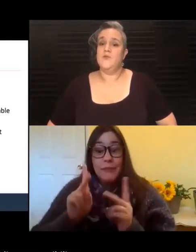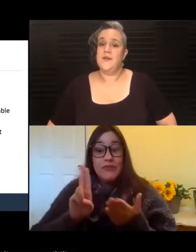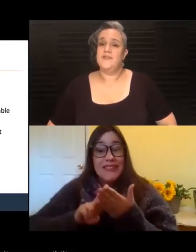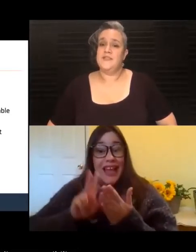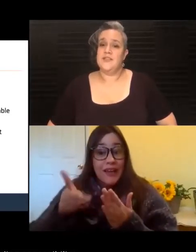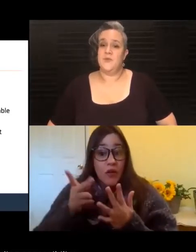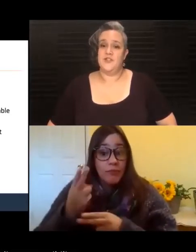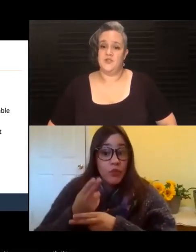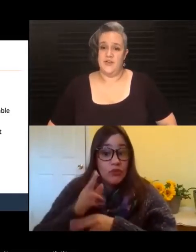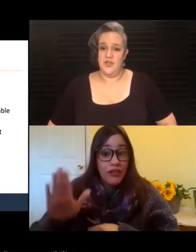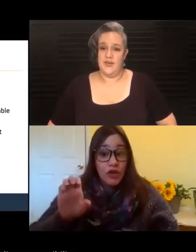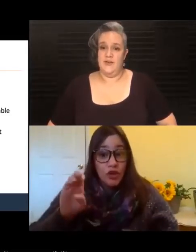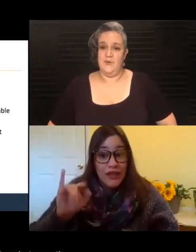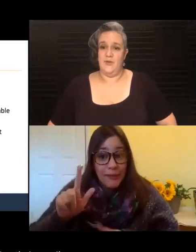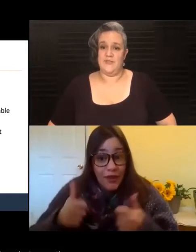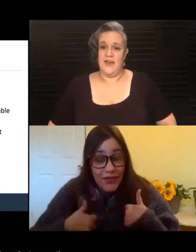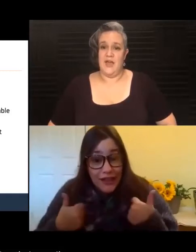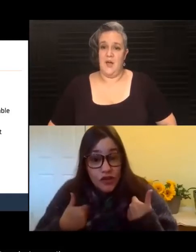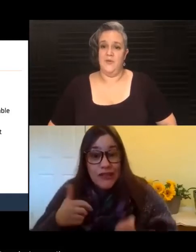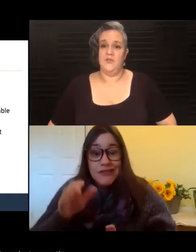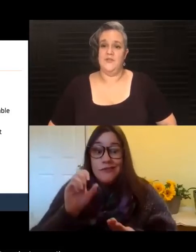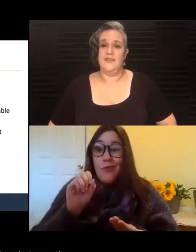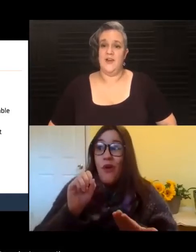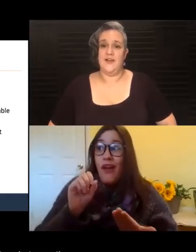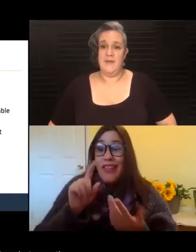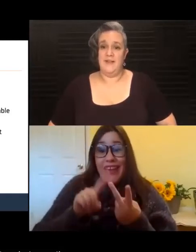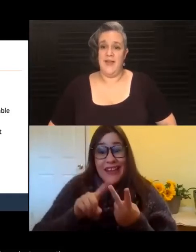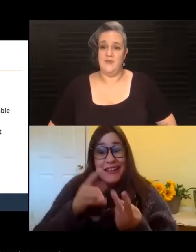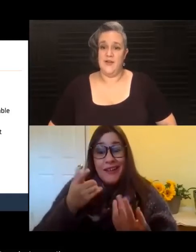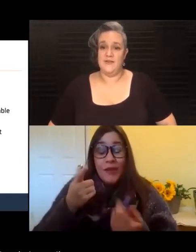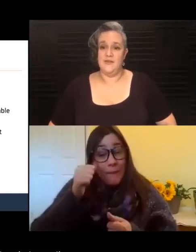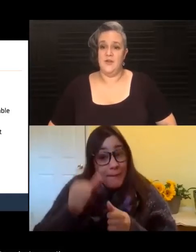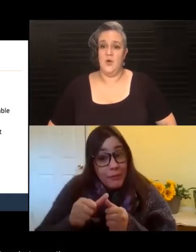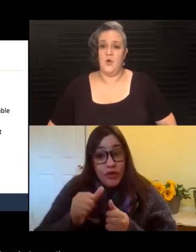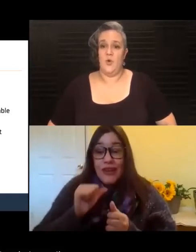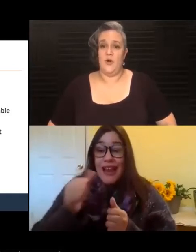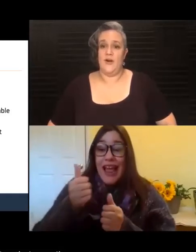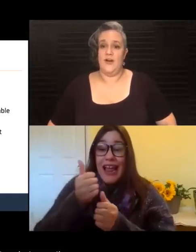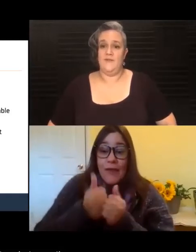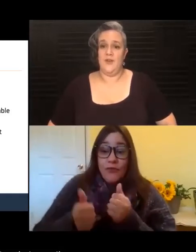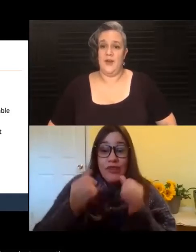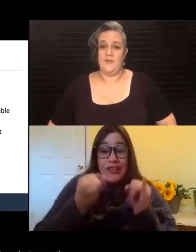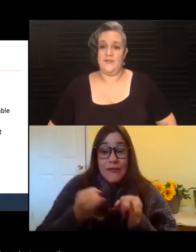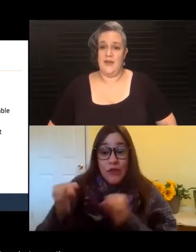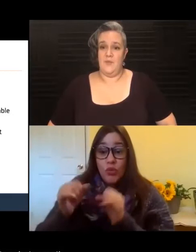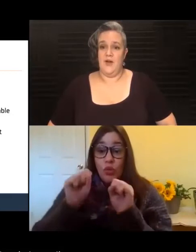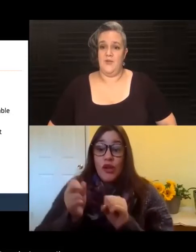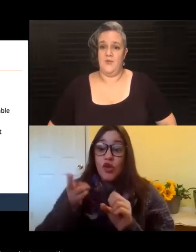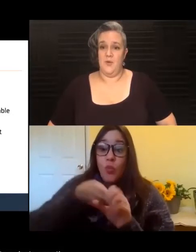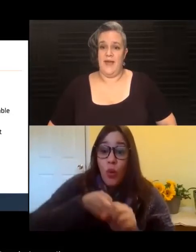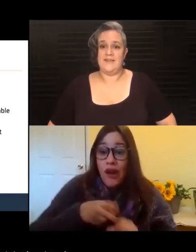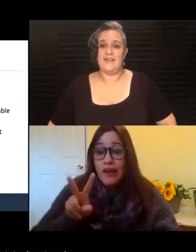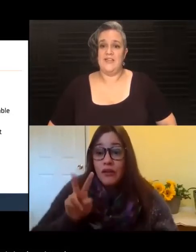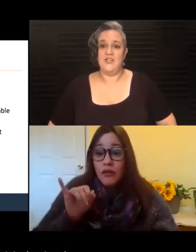You also have to consider registration, if people are signing up using their email address or if they're able to sign up in